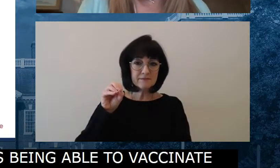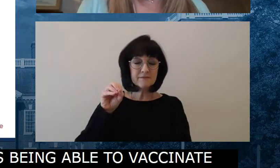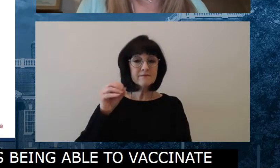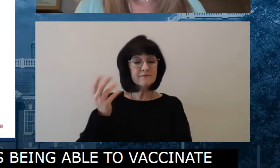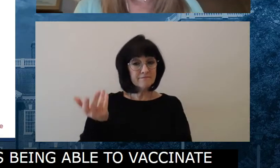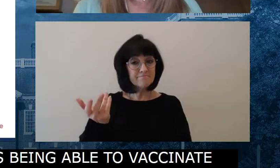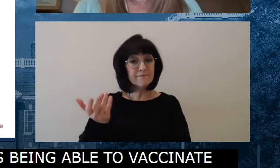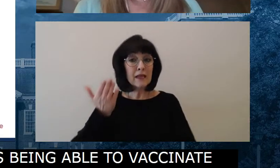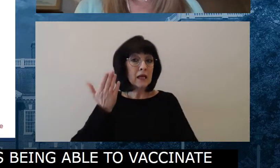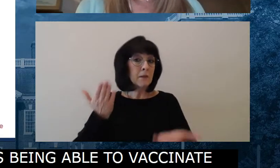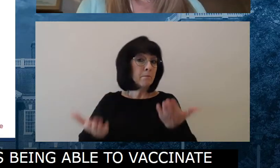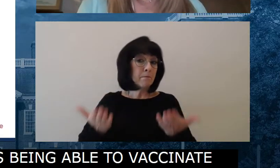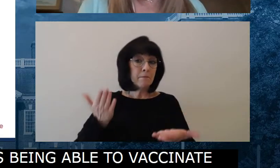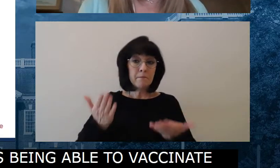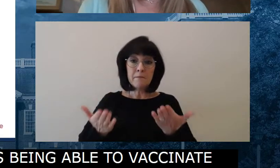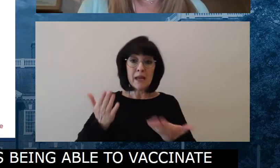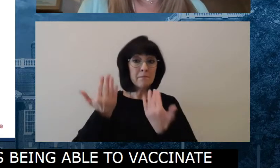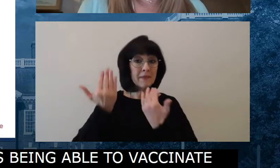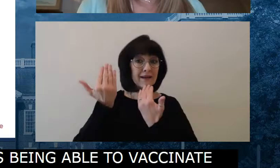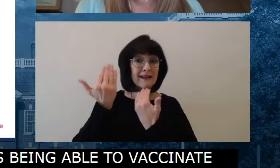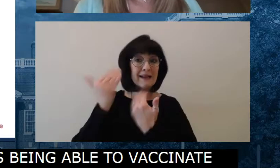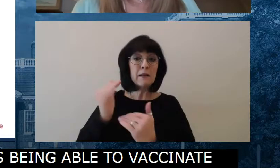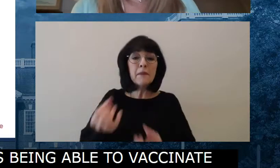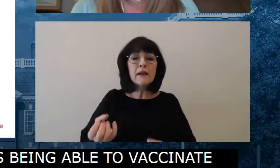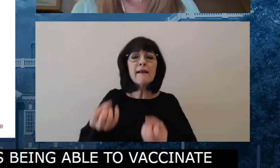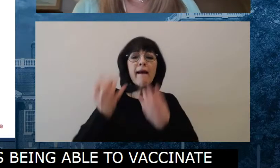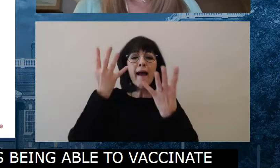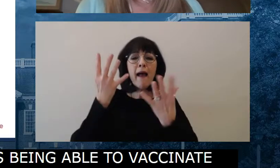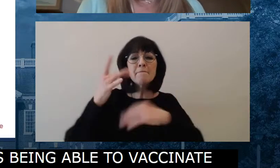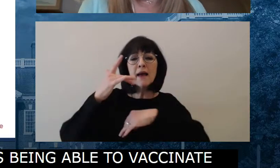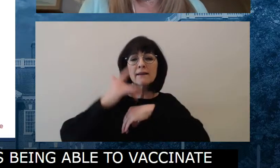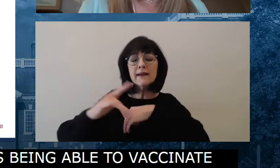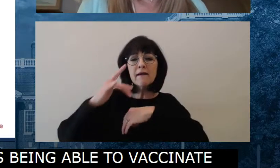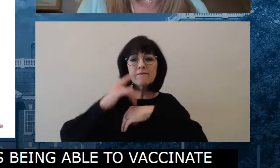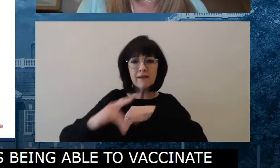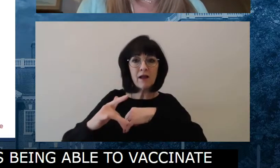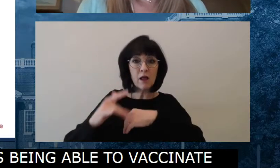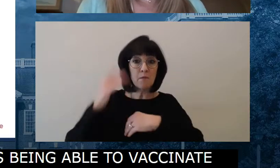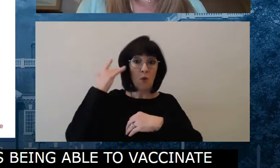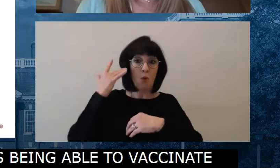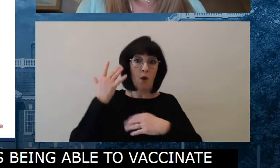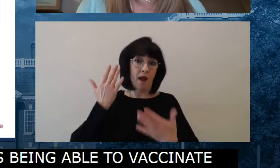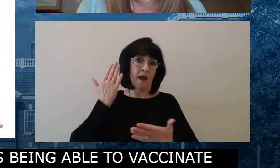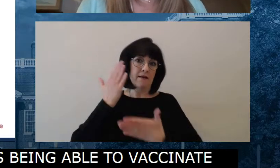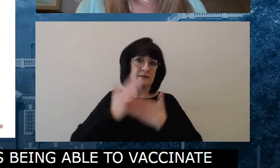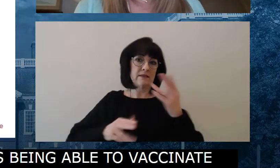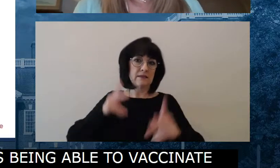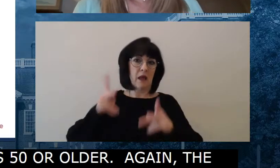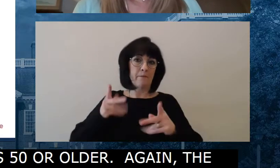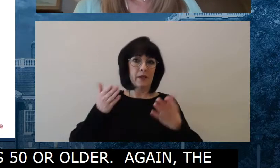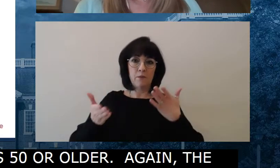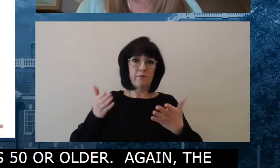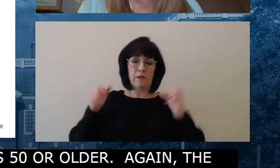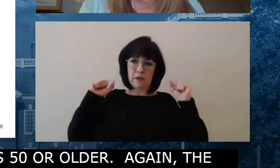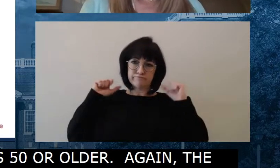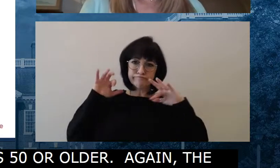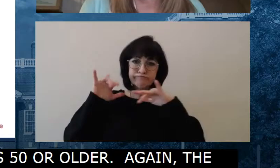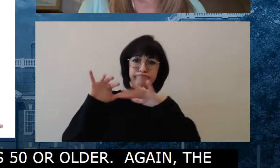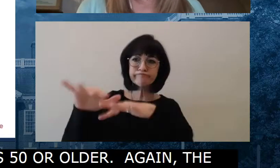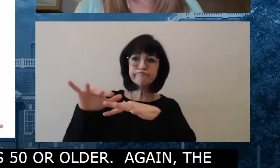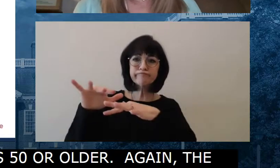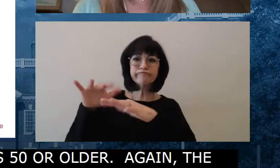vaccination spots may be very limited as the demand is going to be really high over the next coming weeks. So please